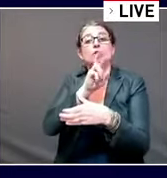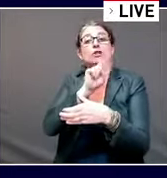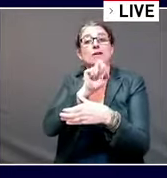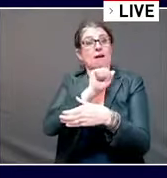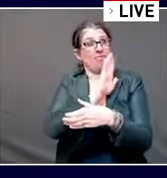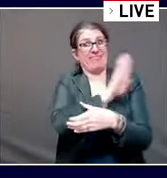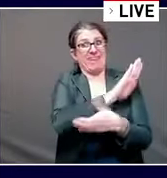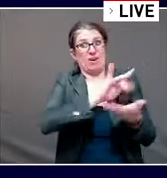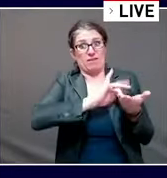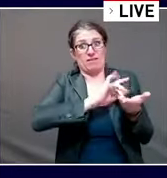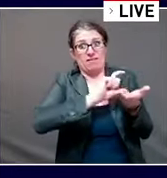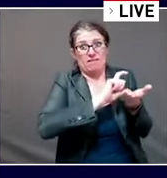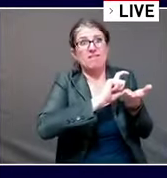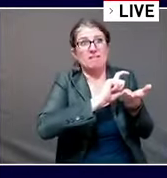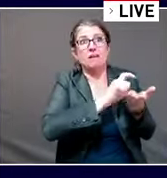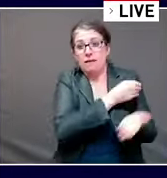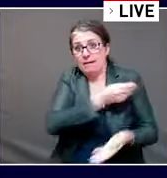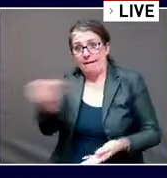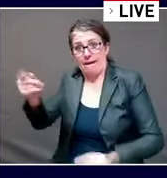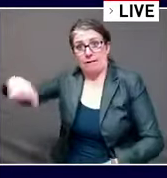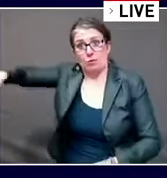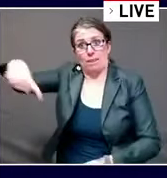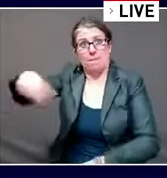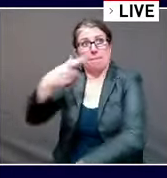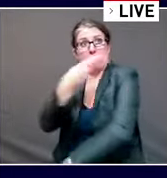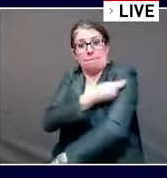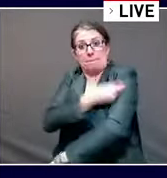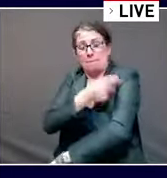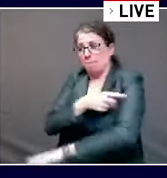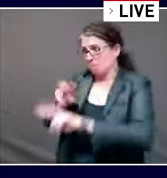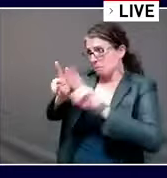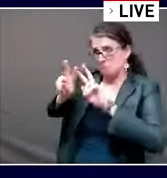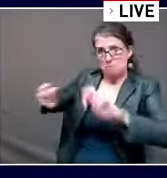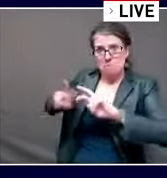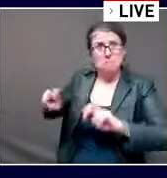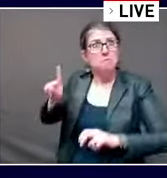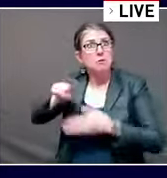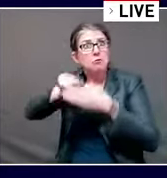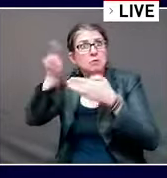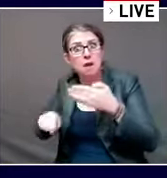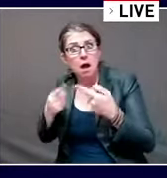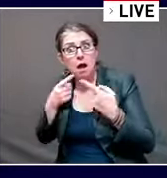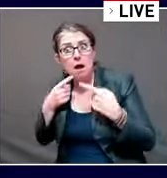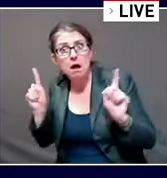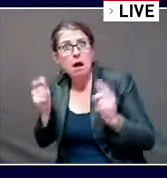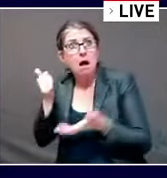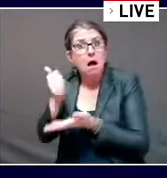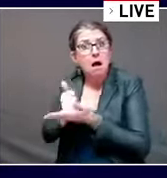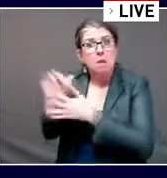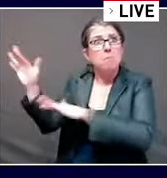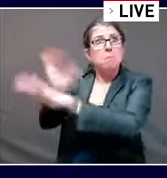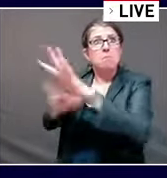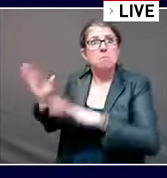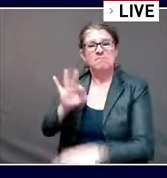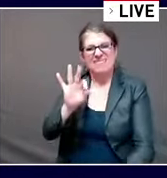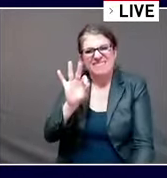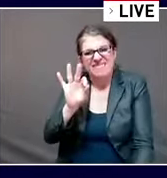vaccine showed an efficacy rate of 94.5%. To put that number in to provide where that number comes